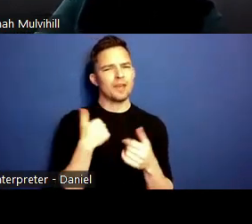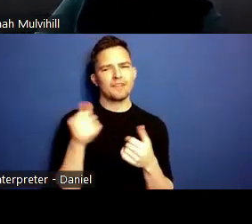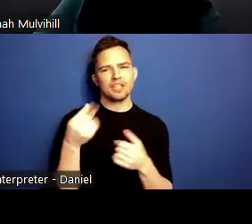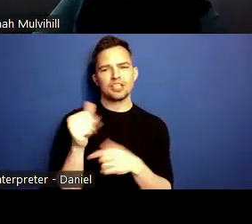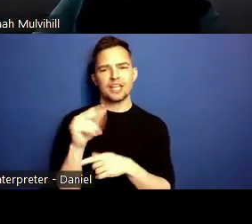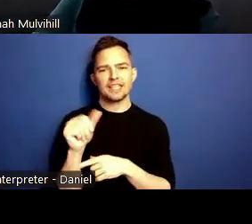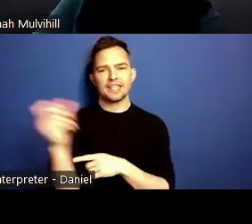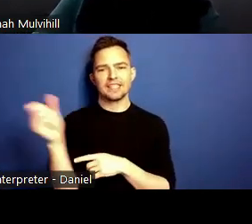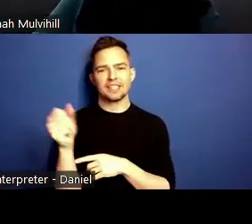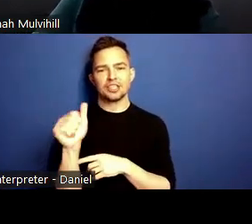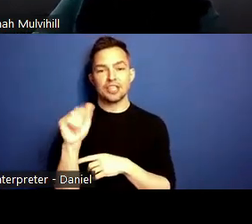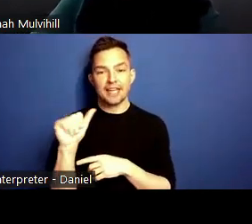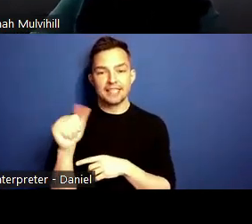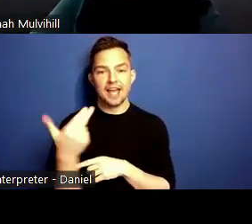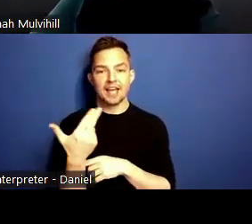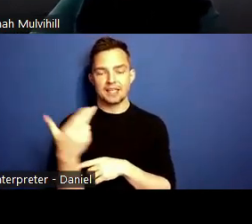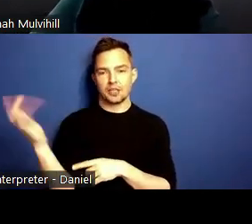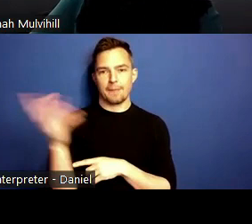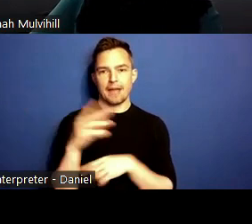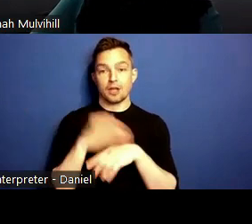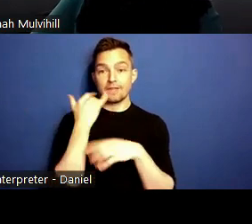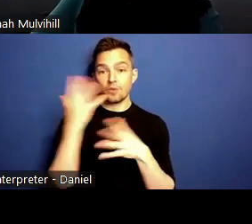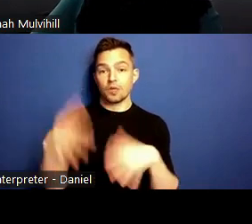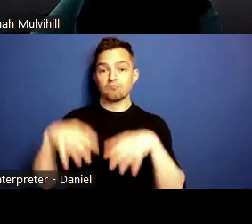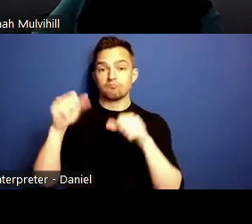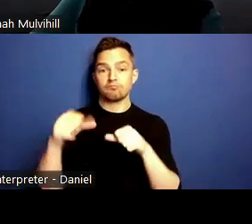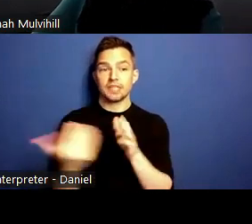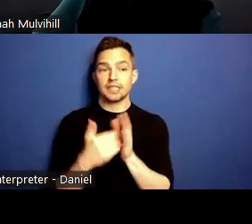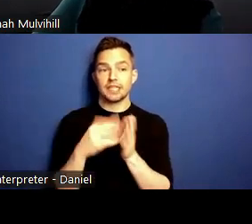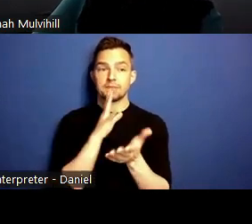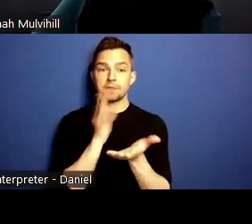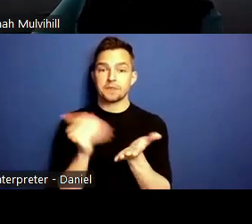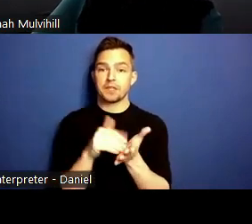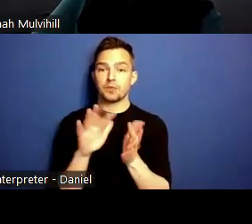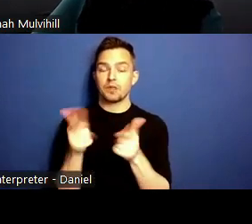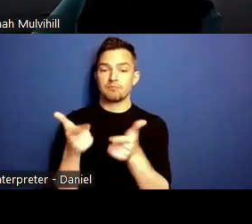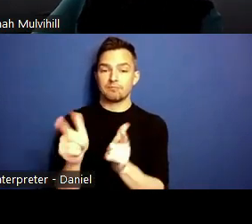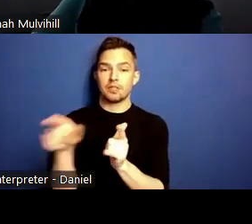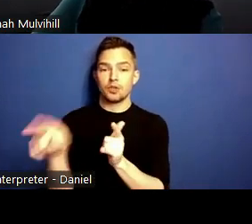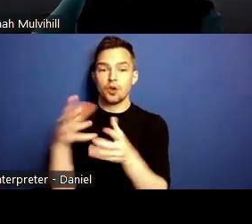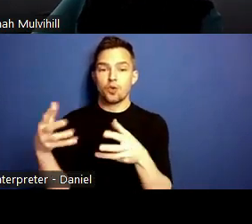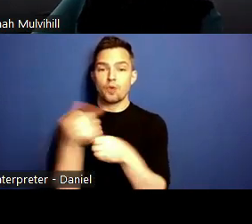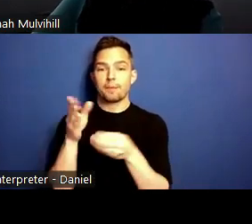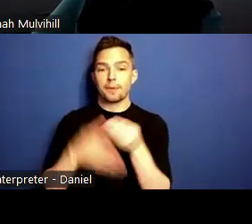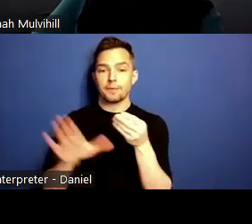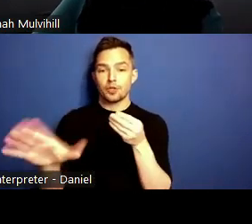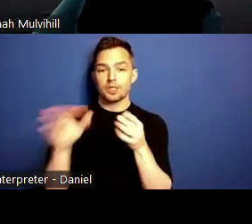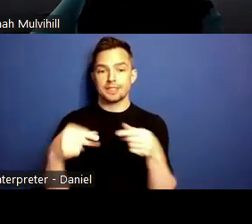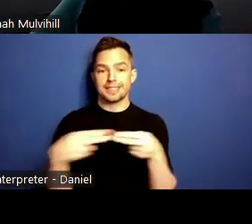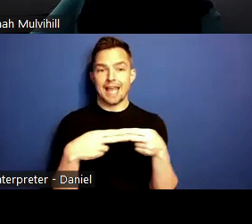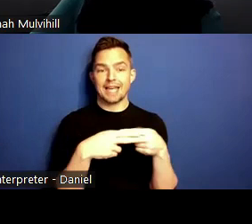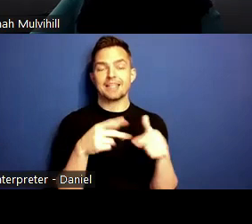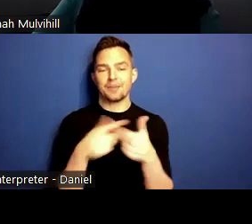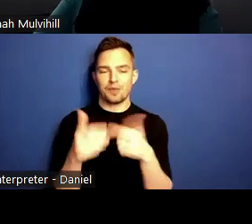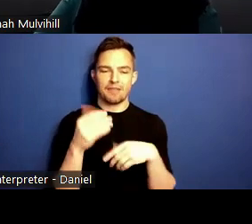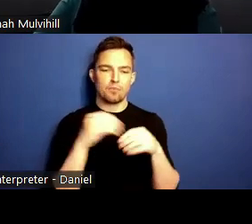back on. So Shanna, if you wanted to jump back in, we'll have you wrap up your slides and then we'll have some time to go through more of